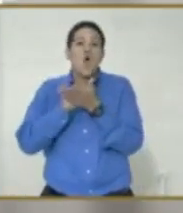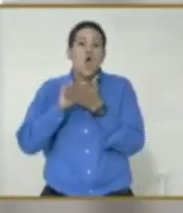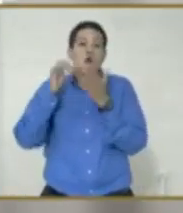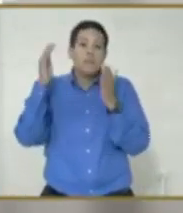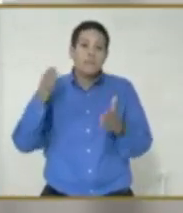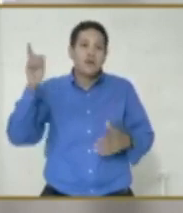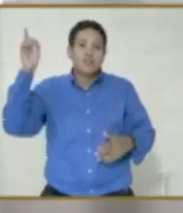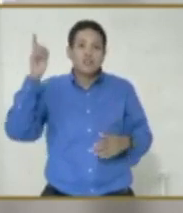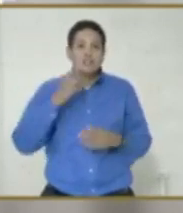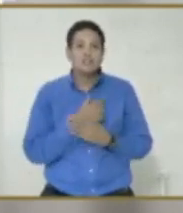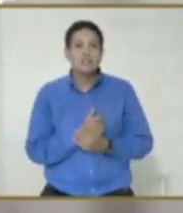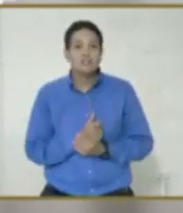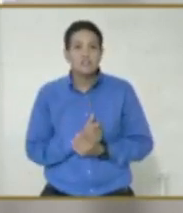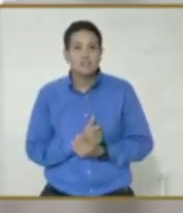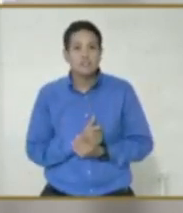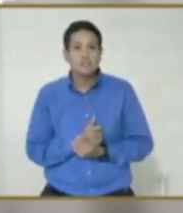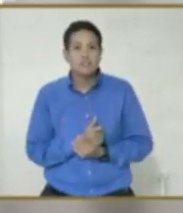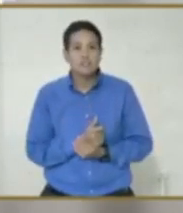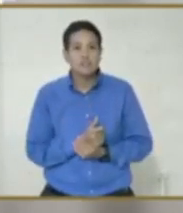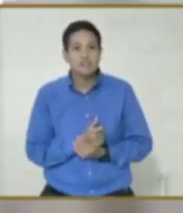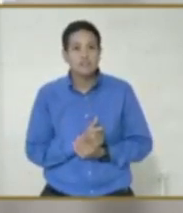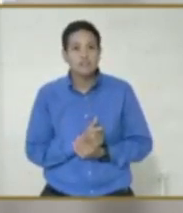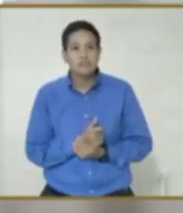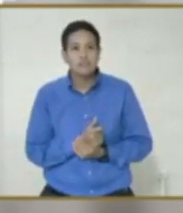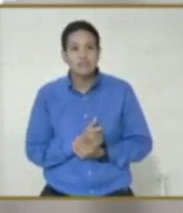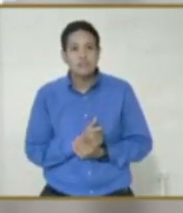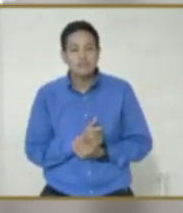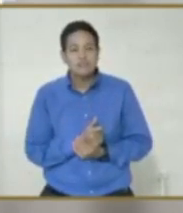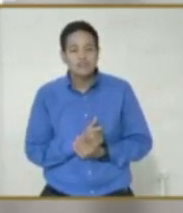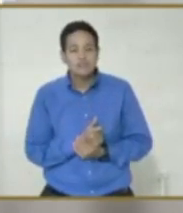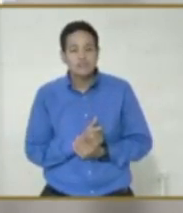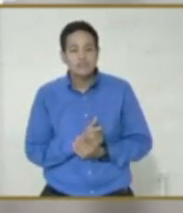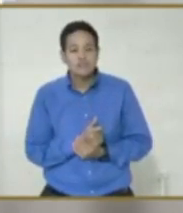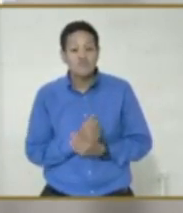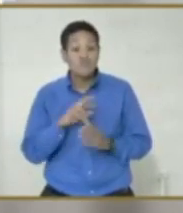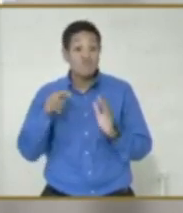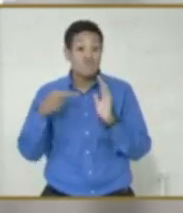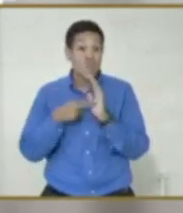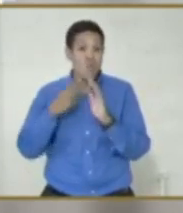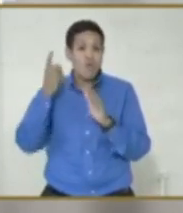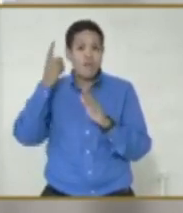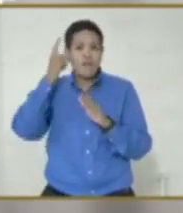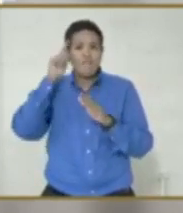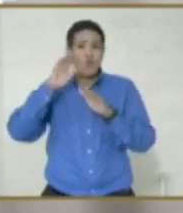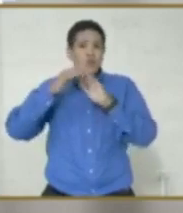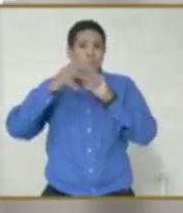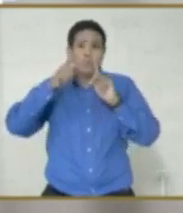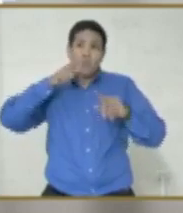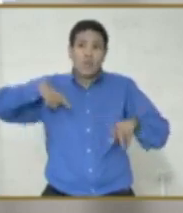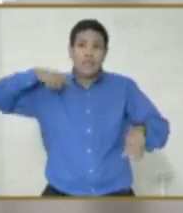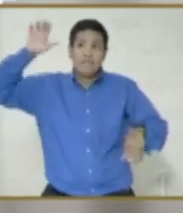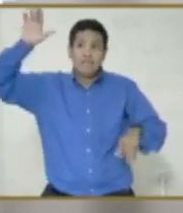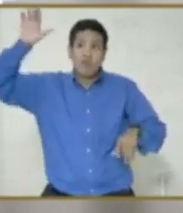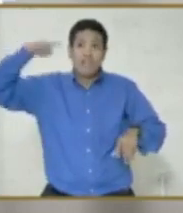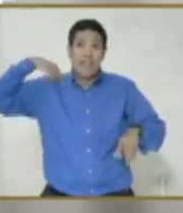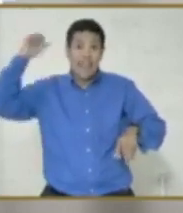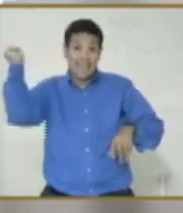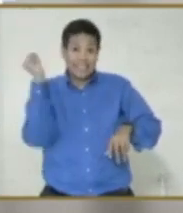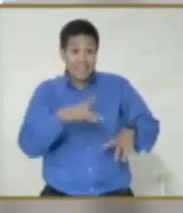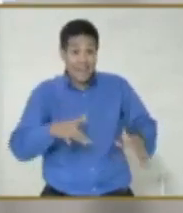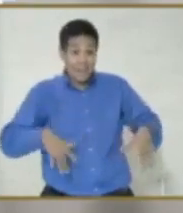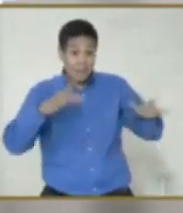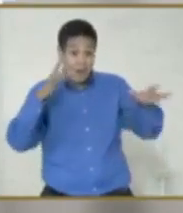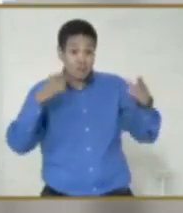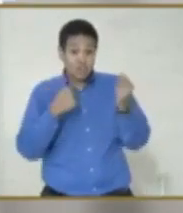Ground Zero. Is there a role for the Jamaican diaspora to provide support? And can I send a barrel to support the homeless